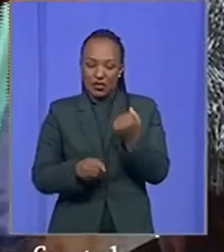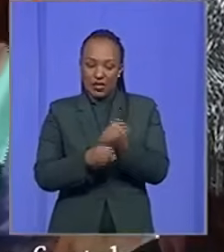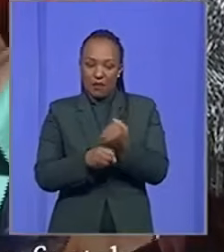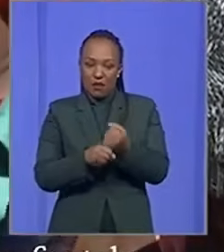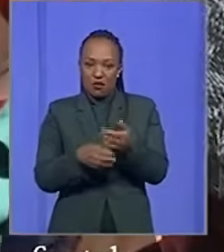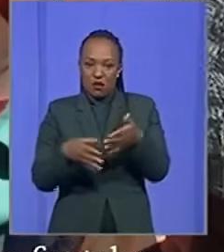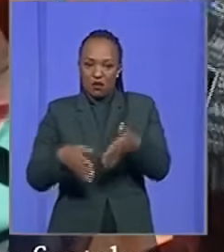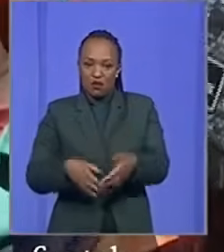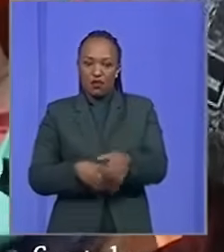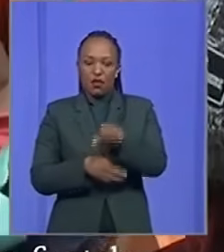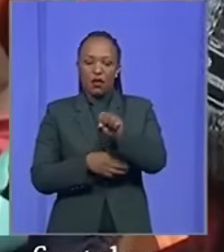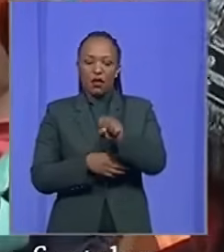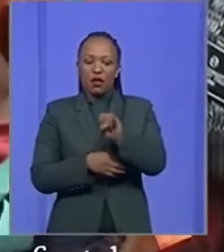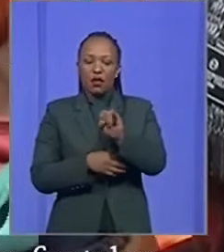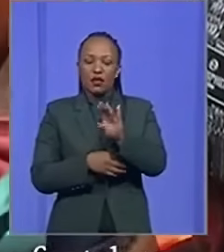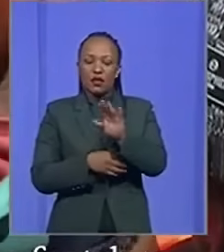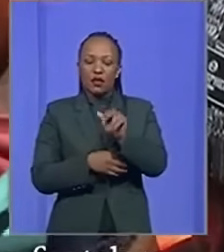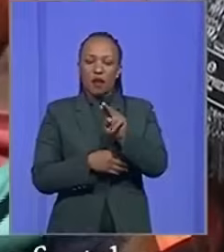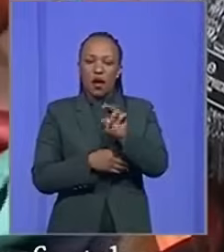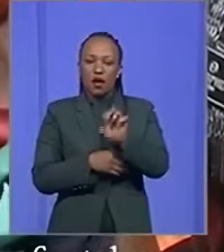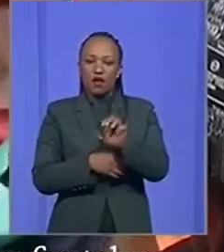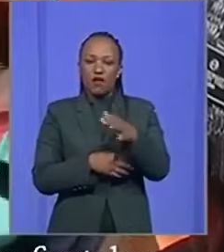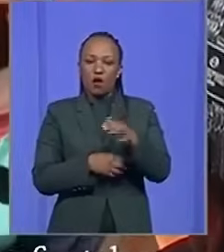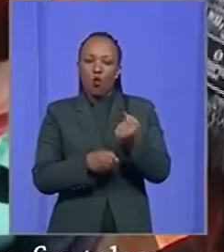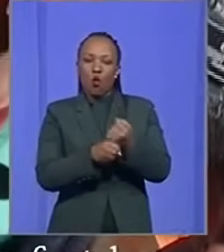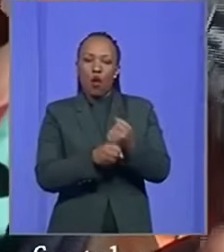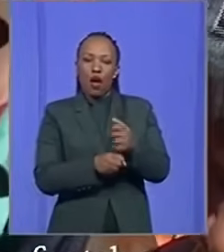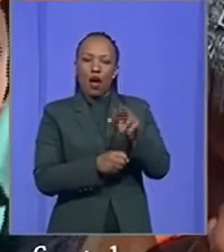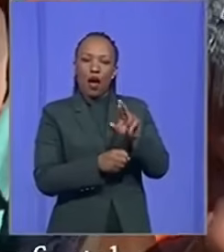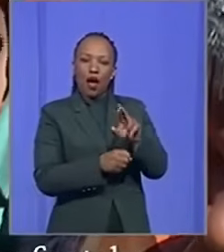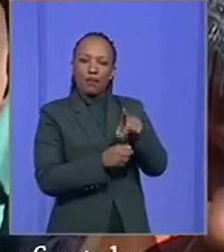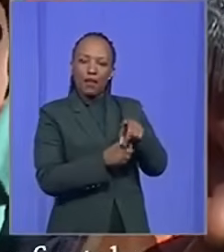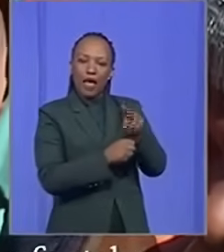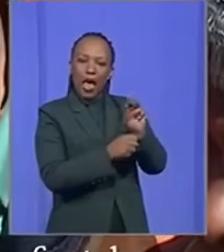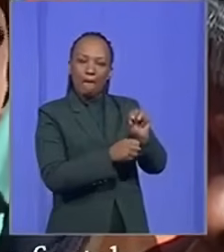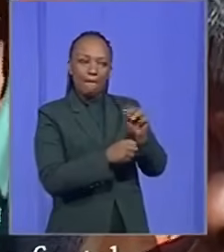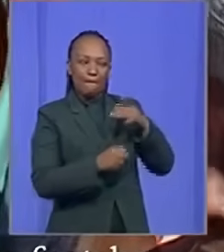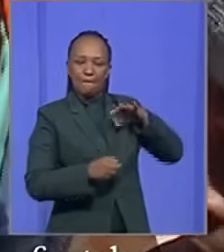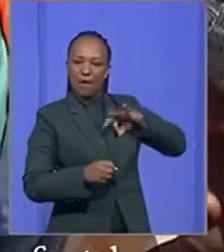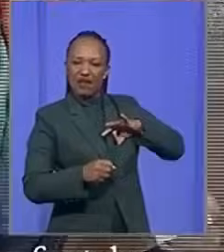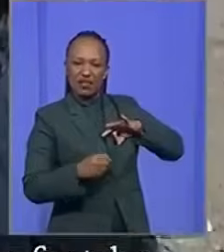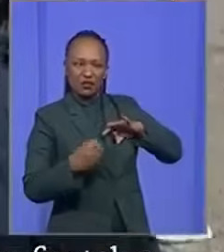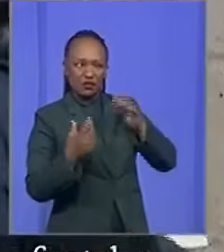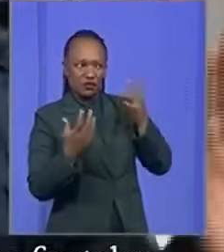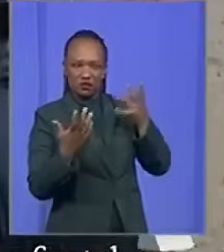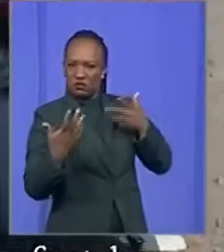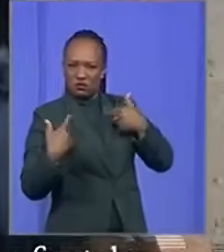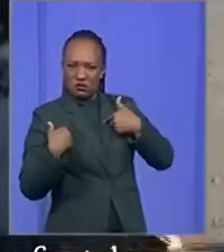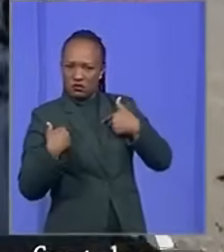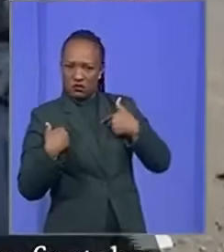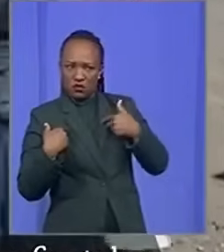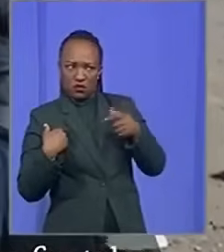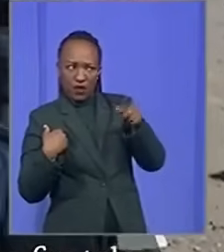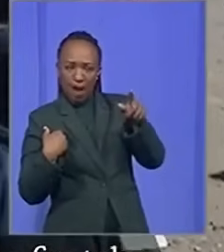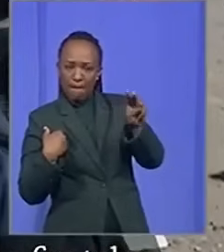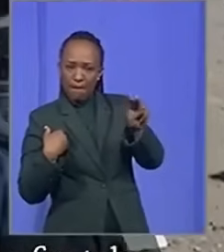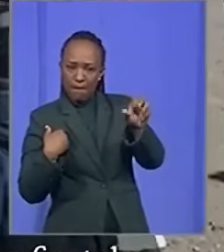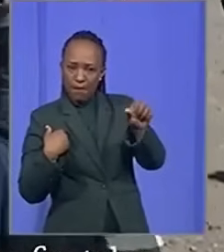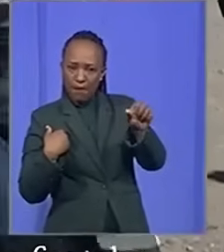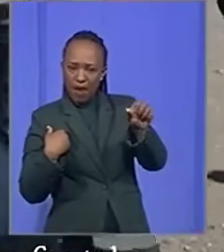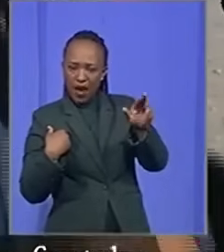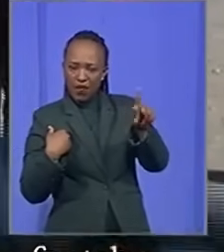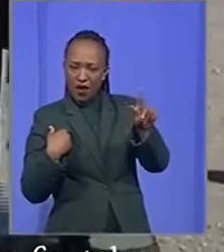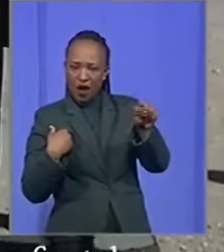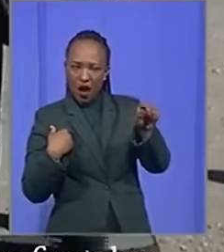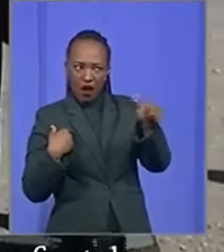why did we not get the same benefit as those who work at RPM and Marikana? Thina angasifanelanga. Manager akhe kwatompulela ngwana go